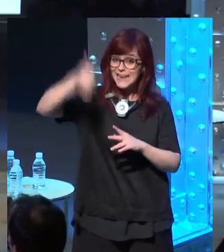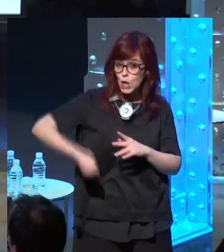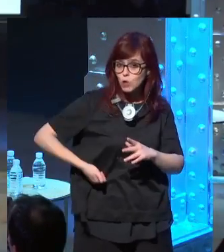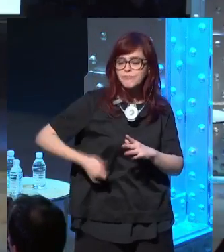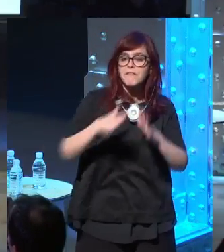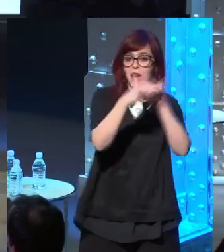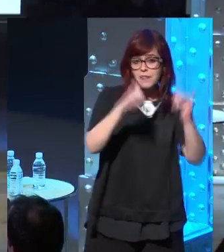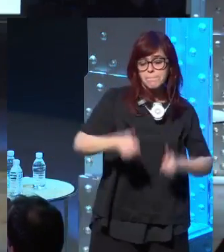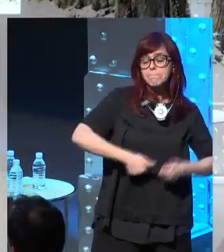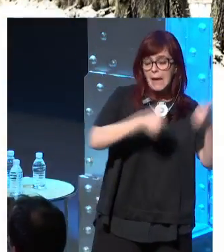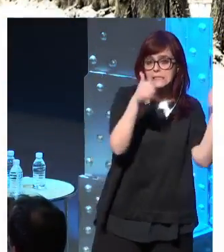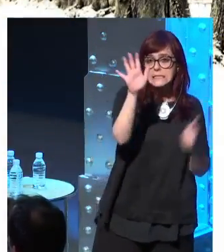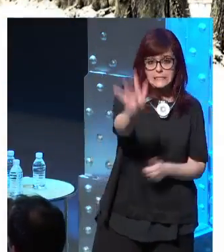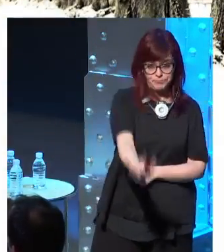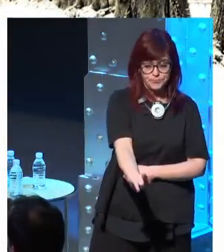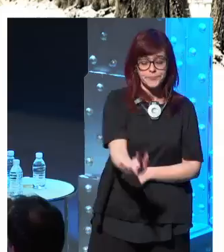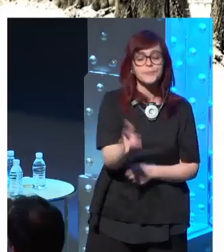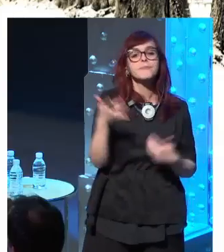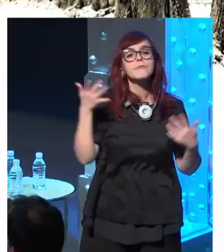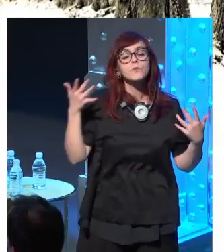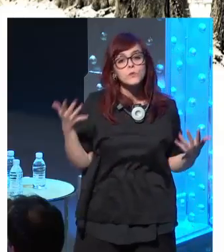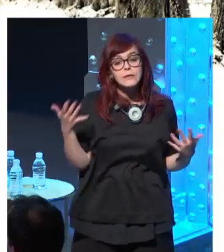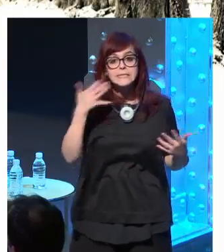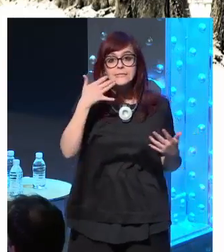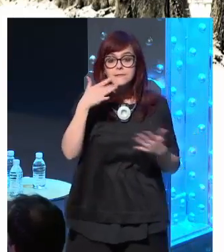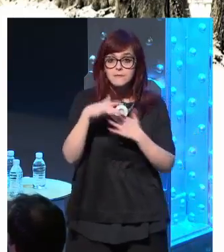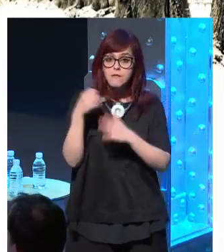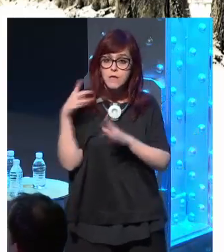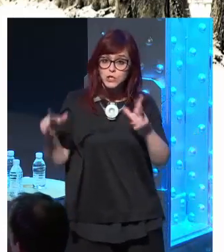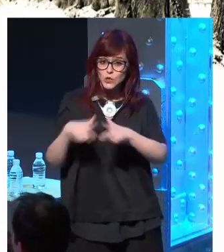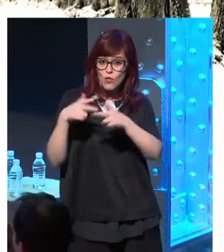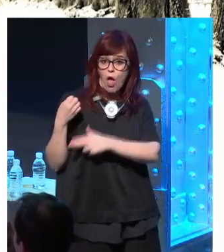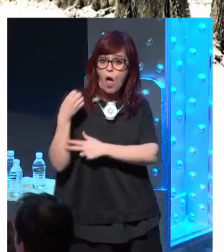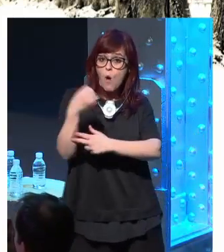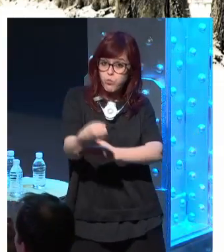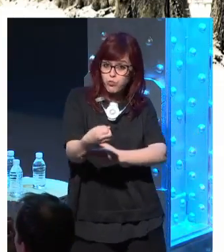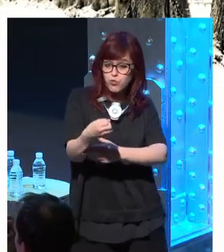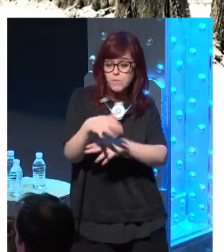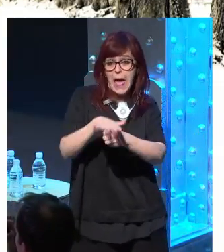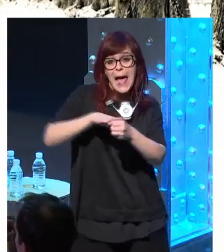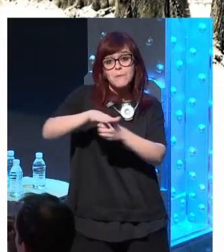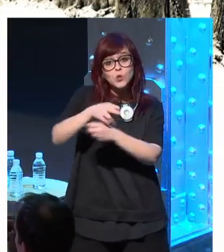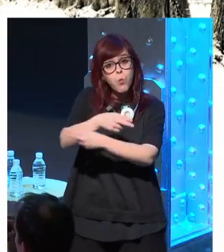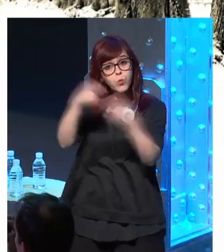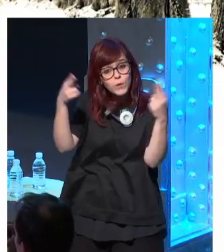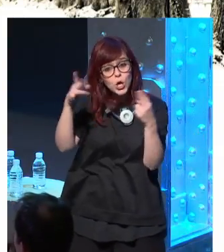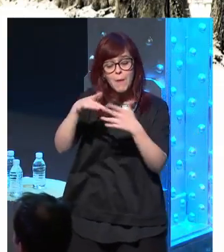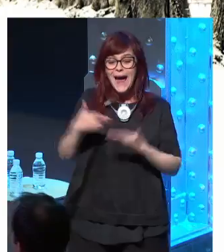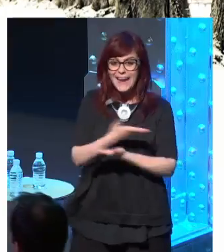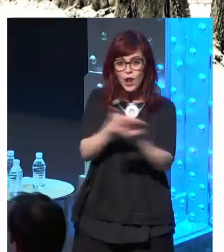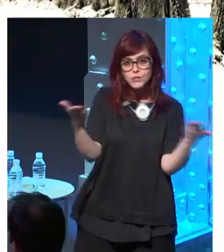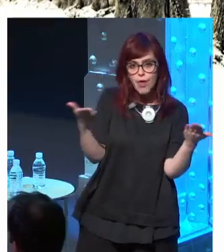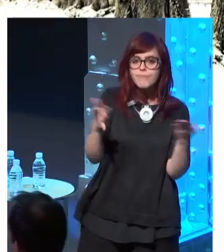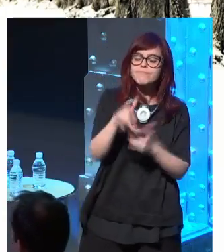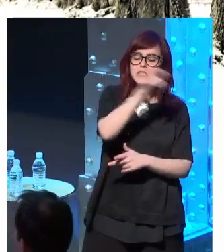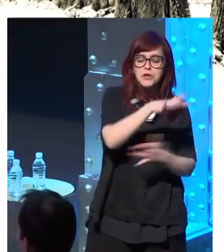Yes, we can see if there's a larger social support in the public, if there's a larger level of generosity, people are also happier.